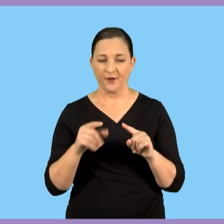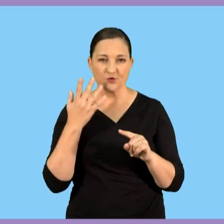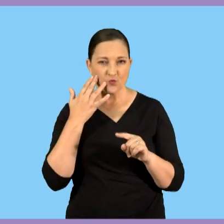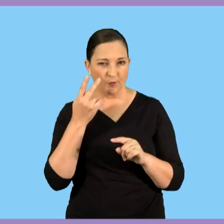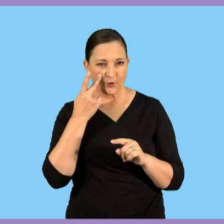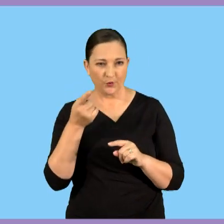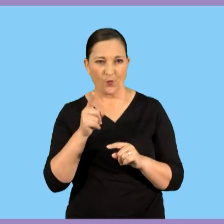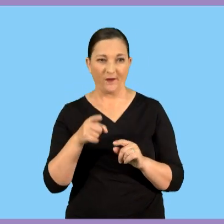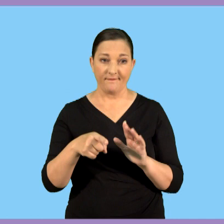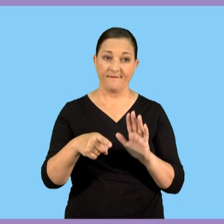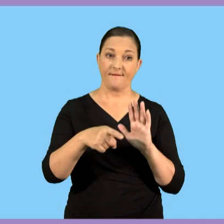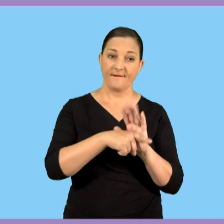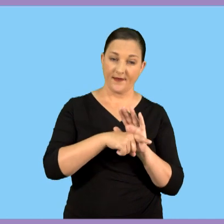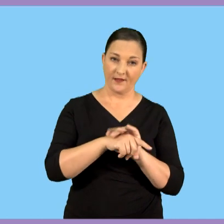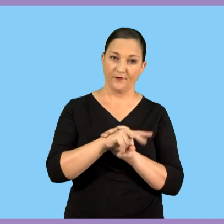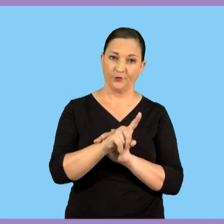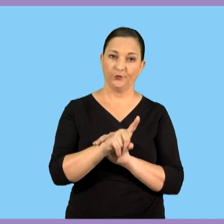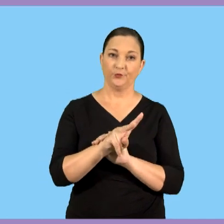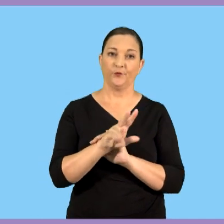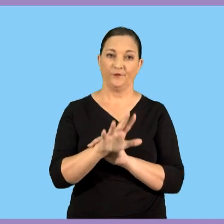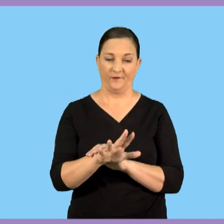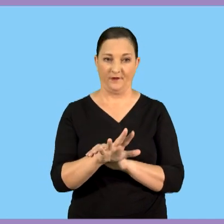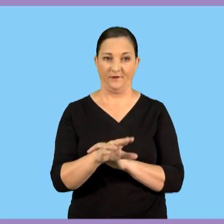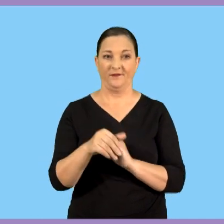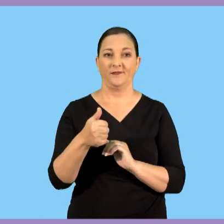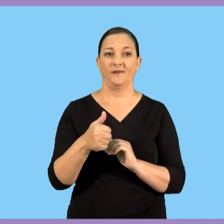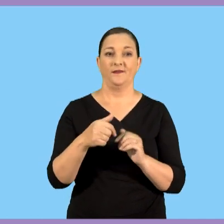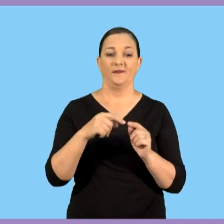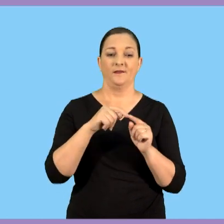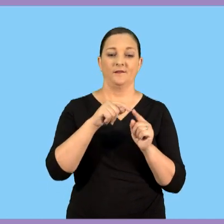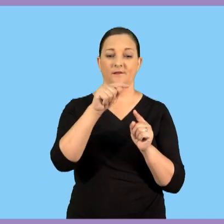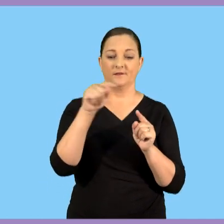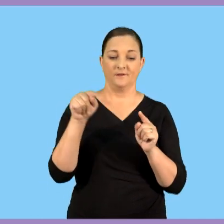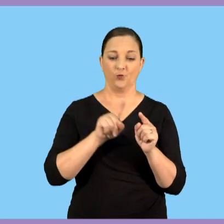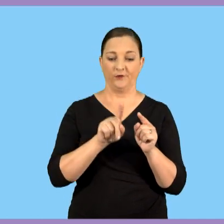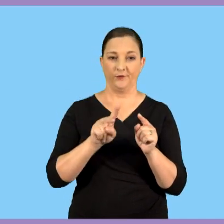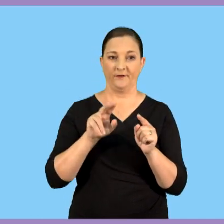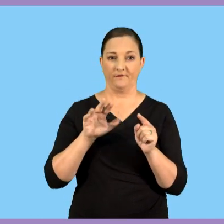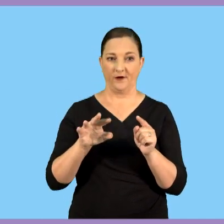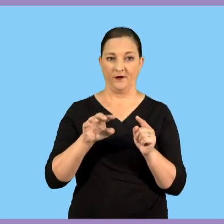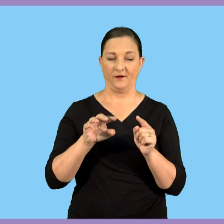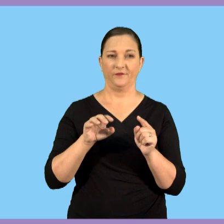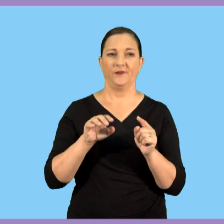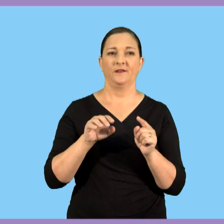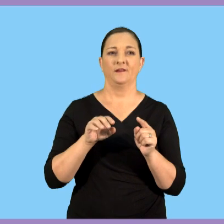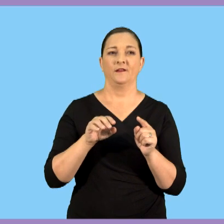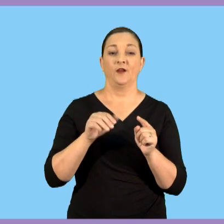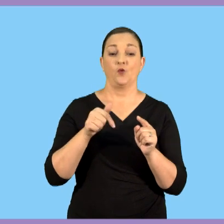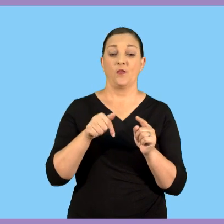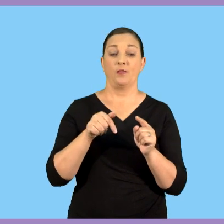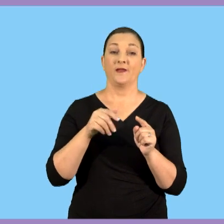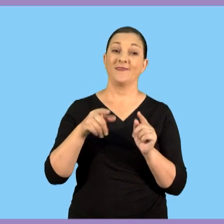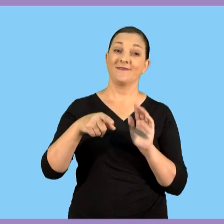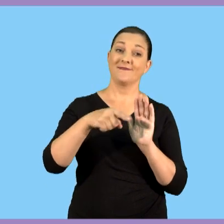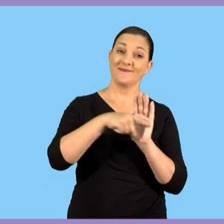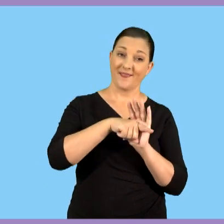negative 125, that is the cube root of a negative 5 cubed. And